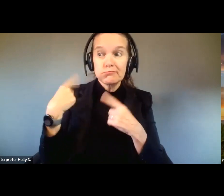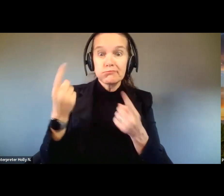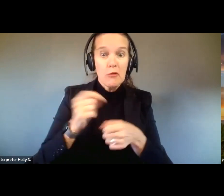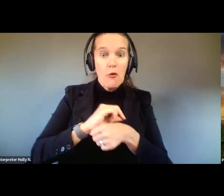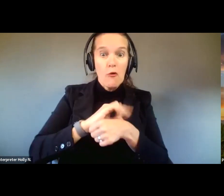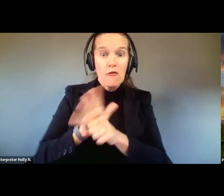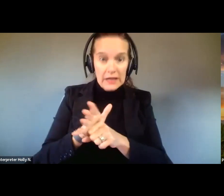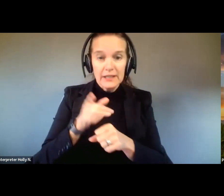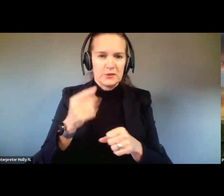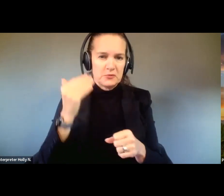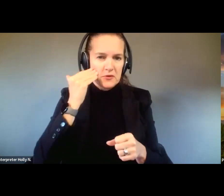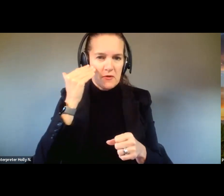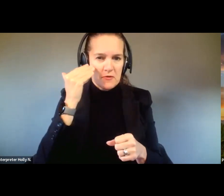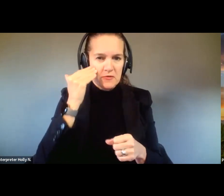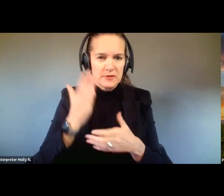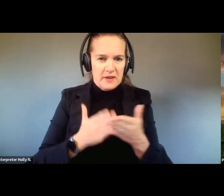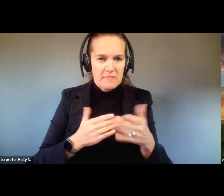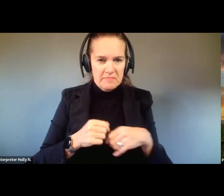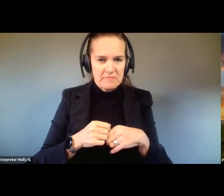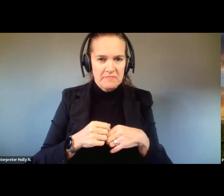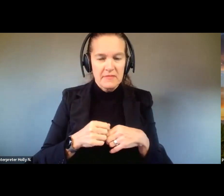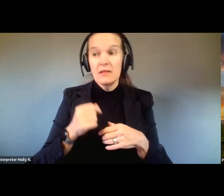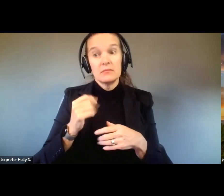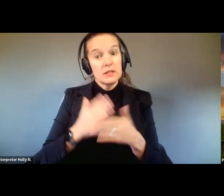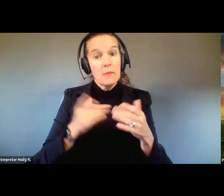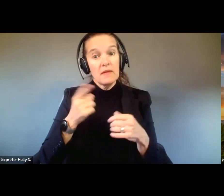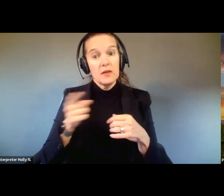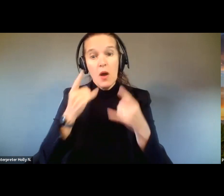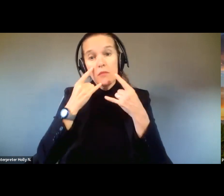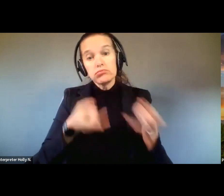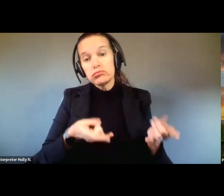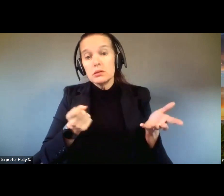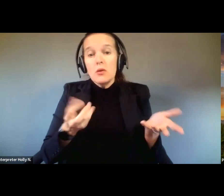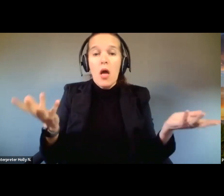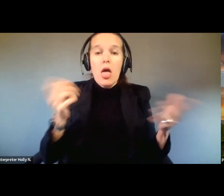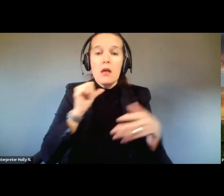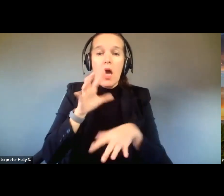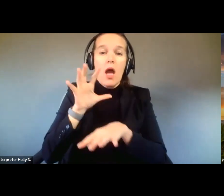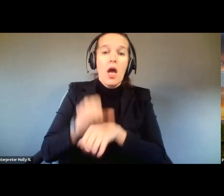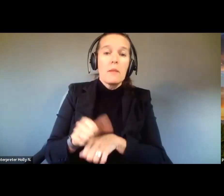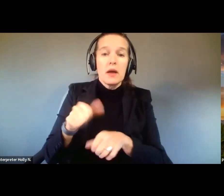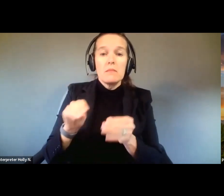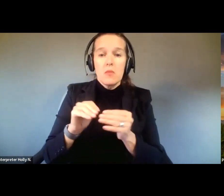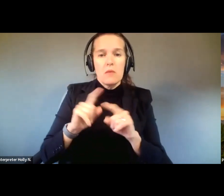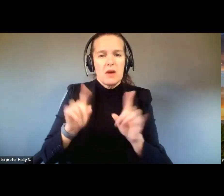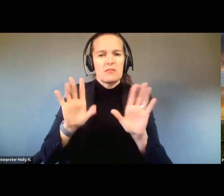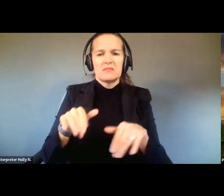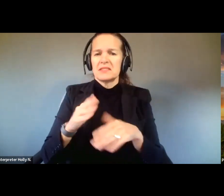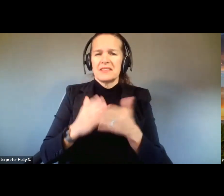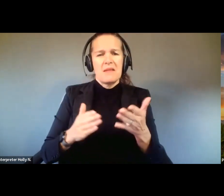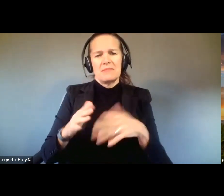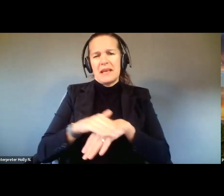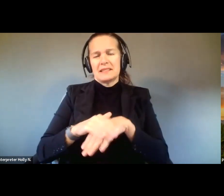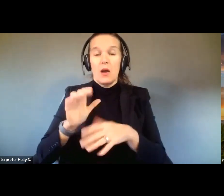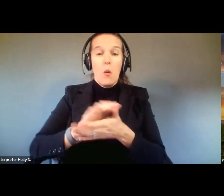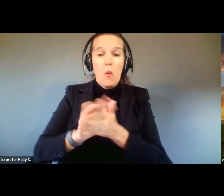COVID pandemic. We may have fallen out of practice with some of these steps, but some of them are very basic, like washing our